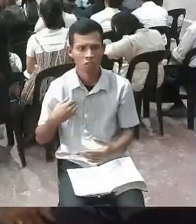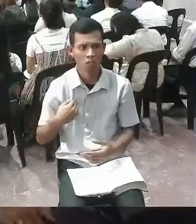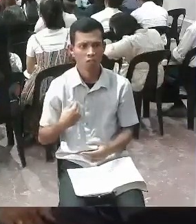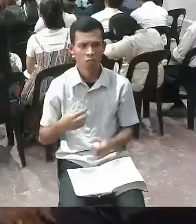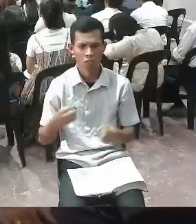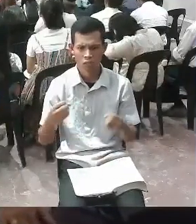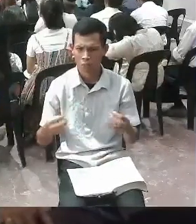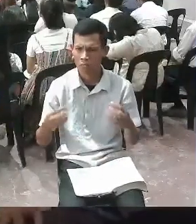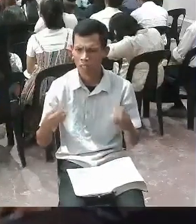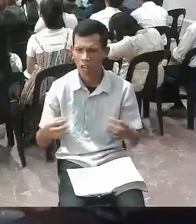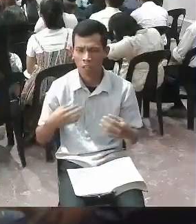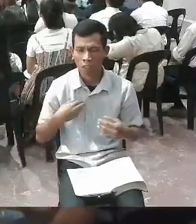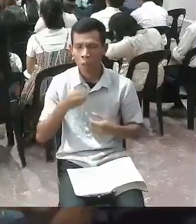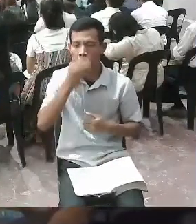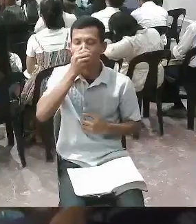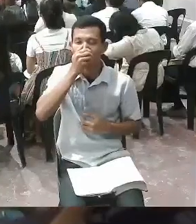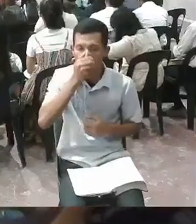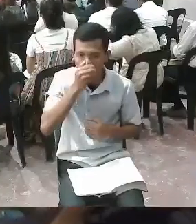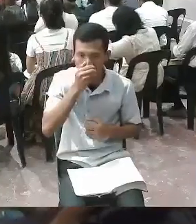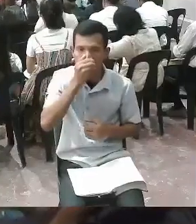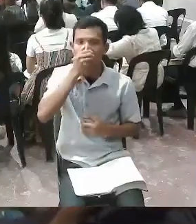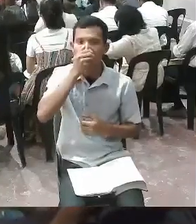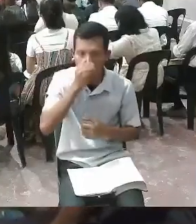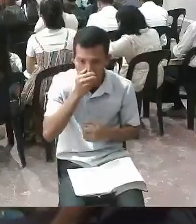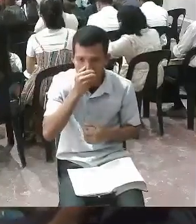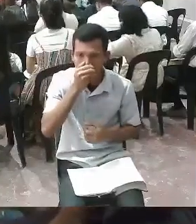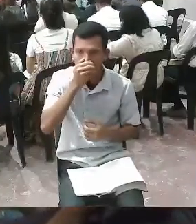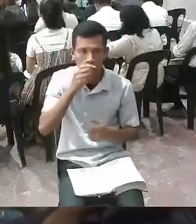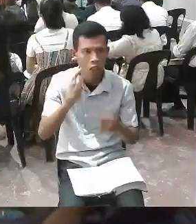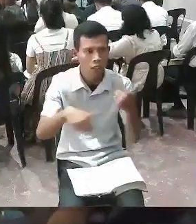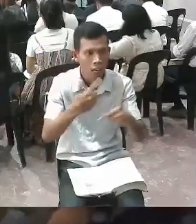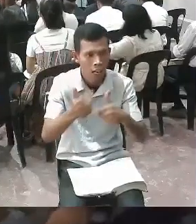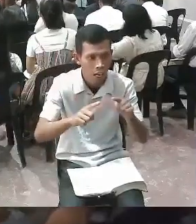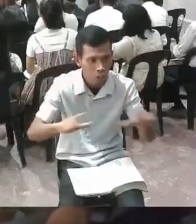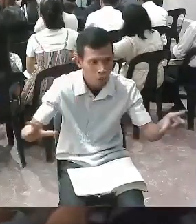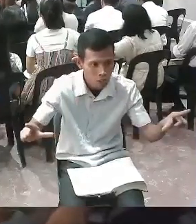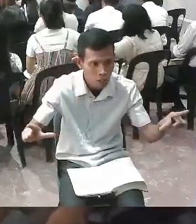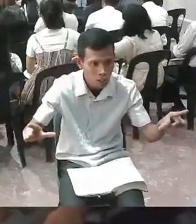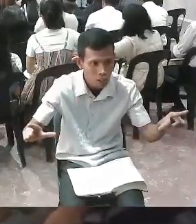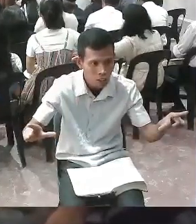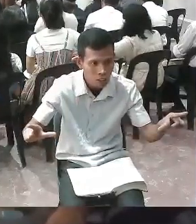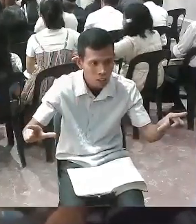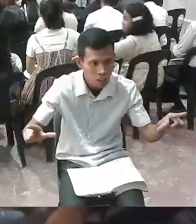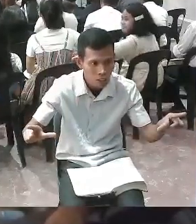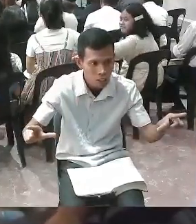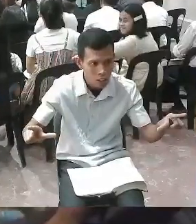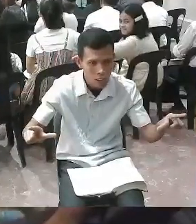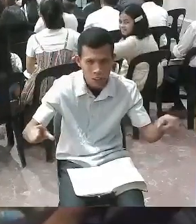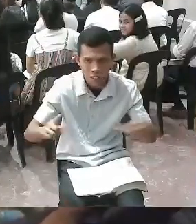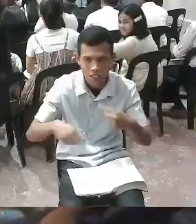hospice, asthma, sign language.